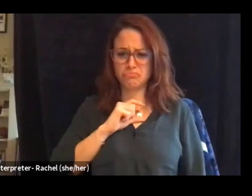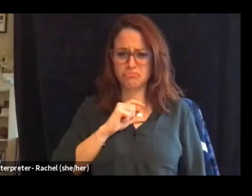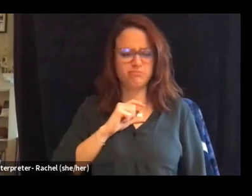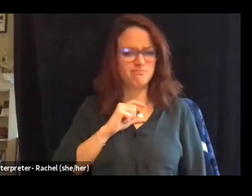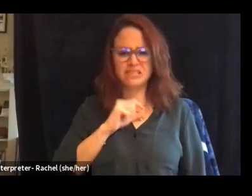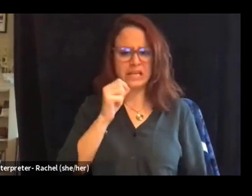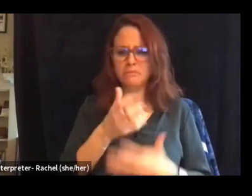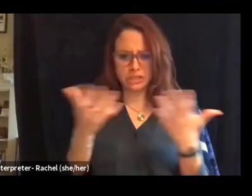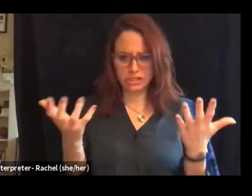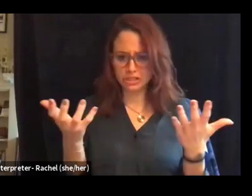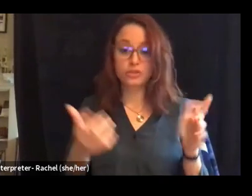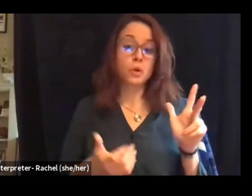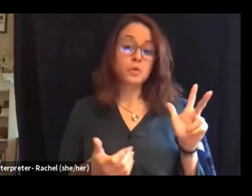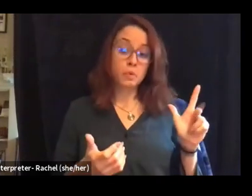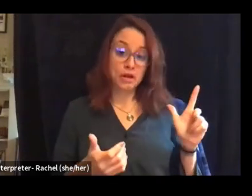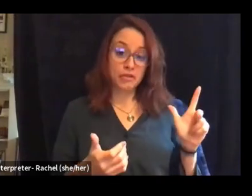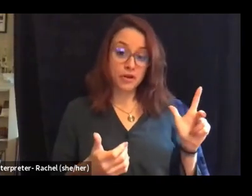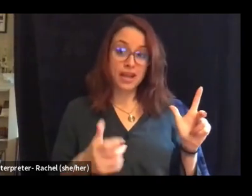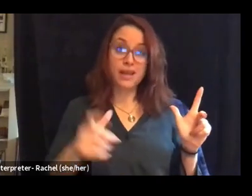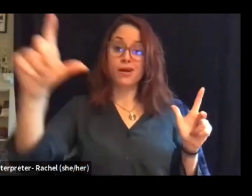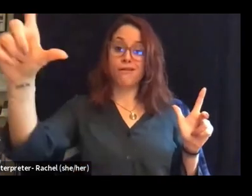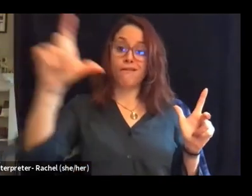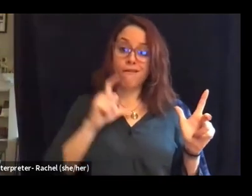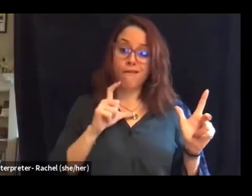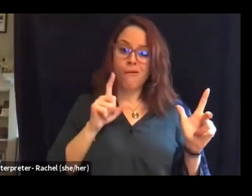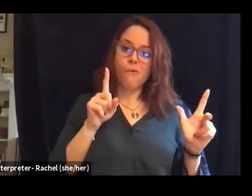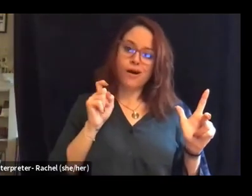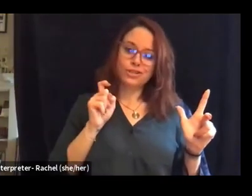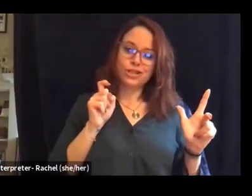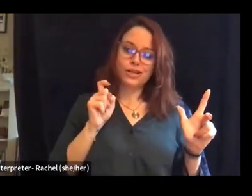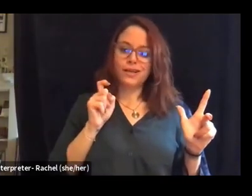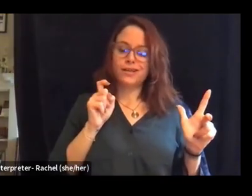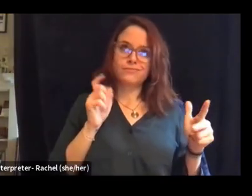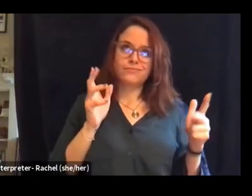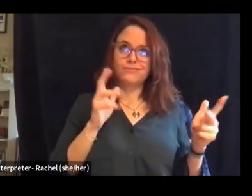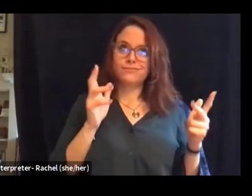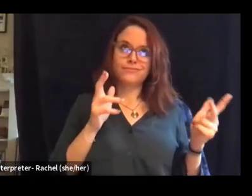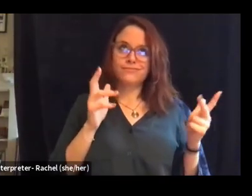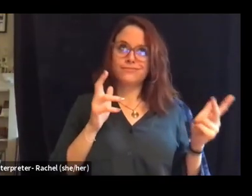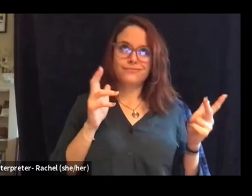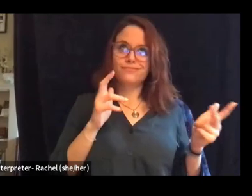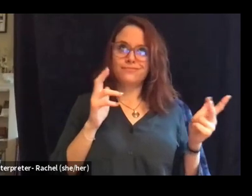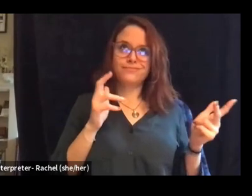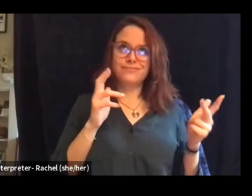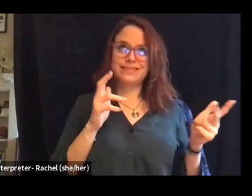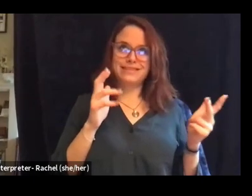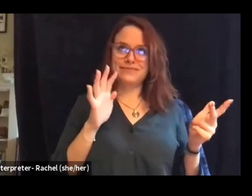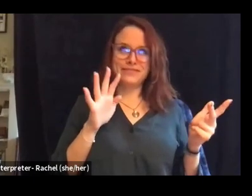over time is going to be your key to long-term success here in this plan.